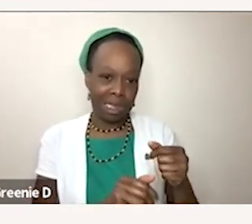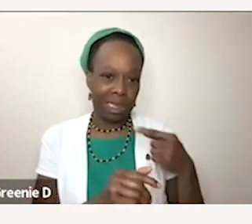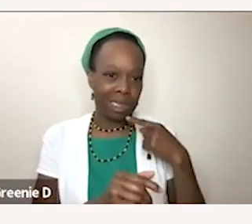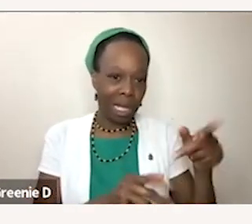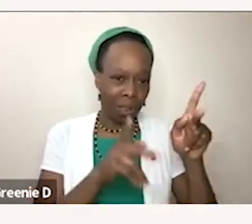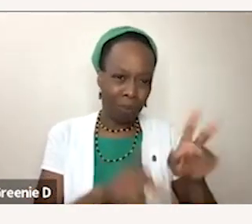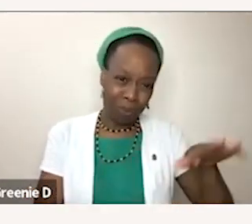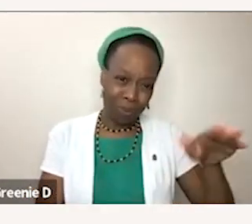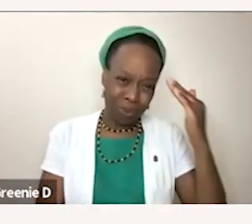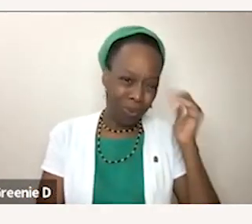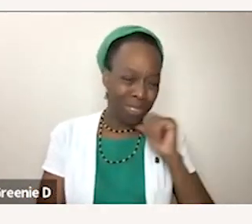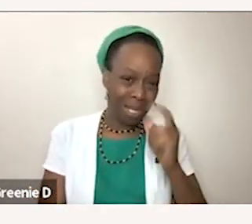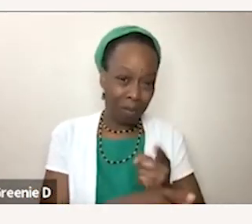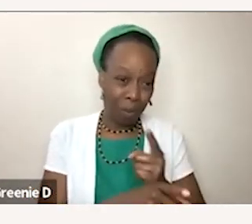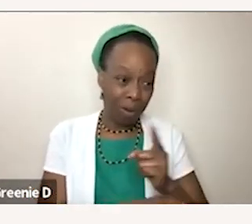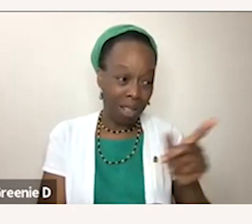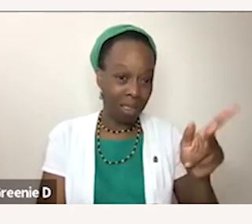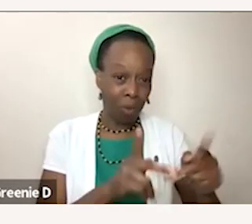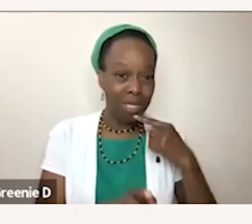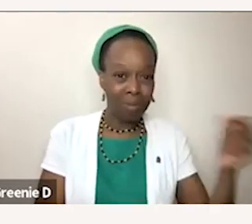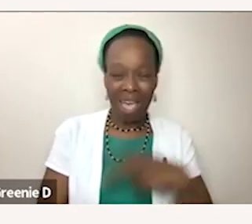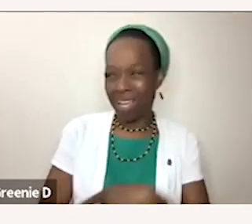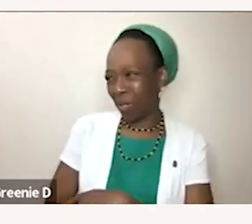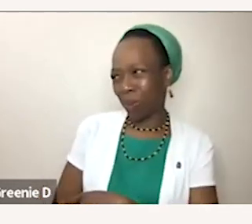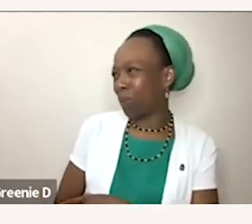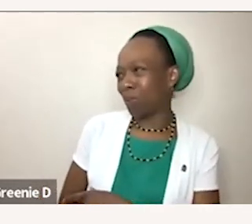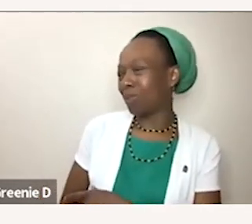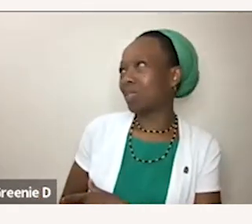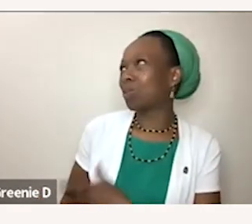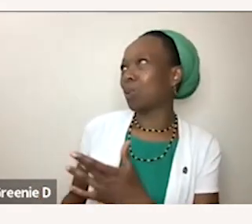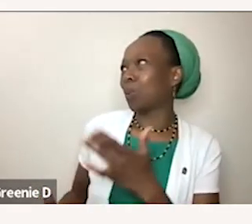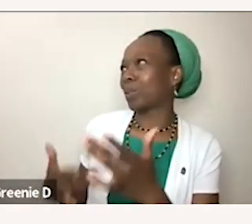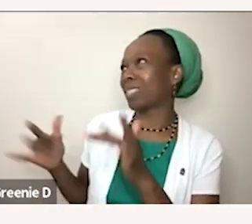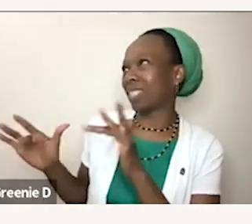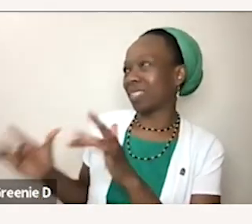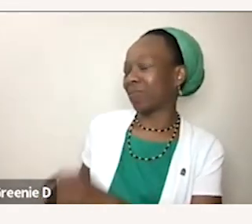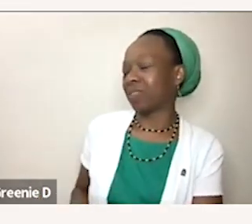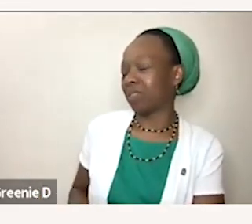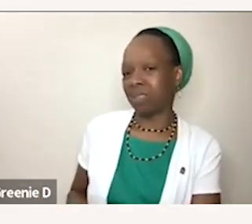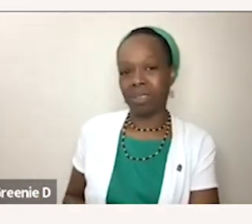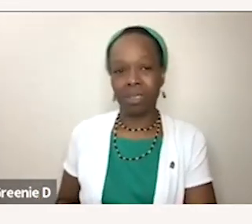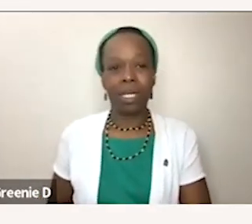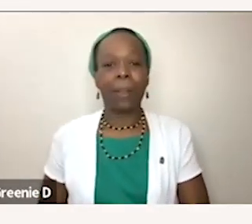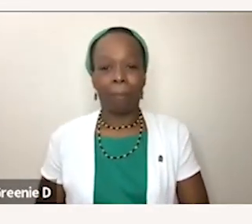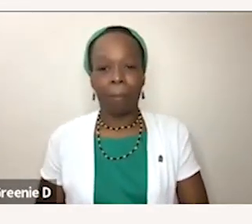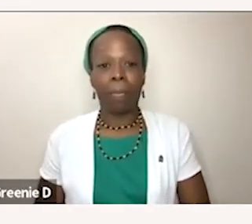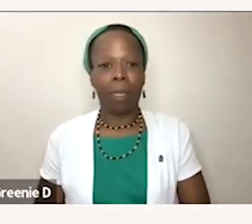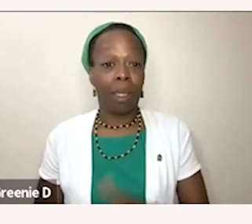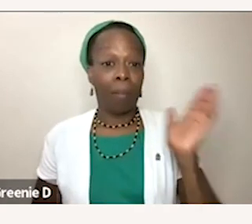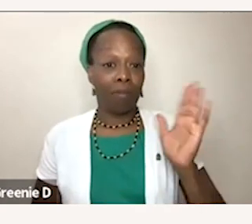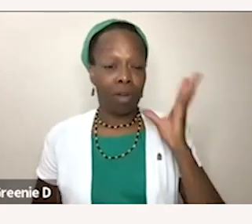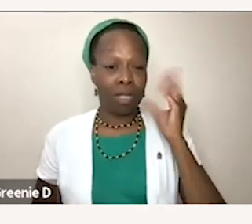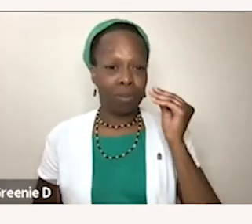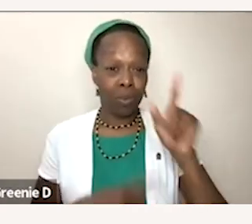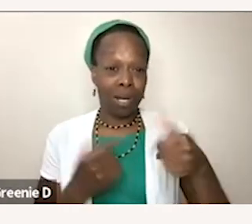sensitive, right? Because there are folks who might think like that's I've been in situations before when I've tried